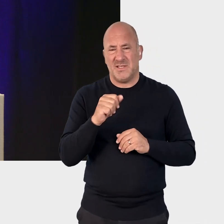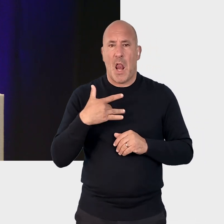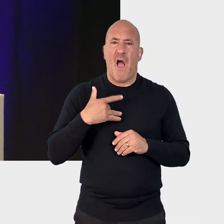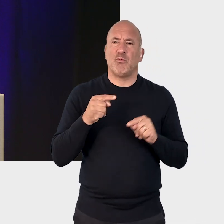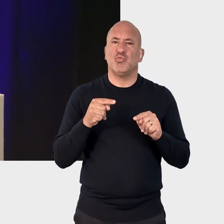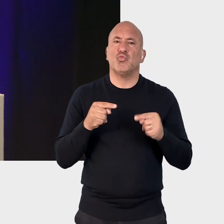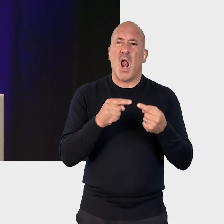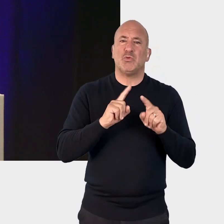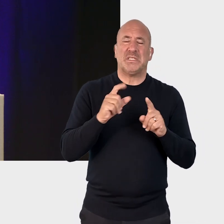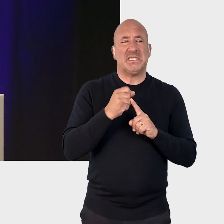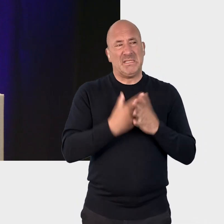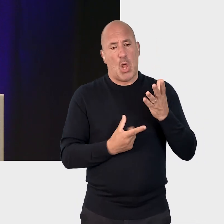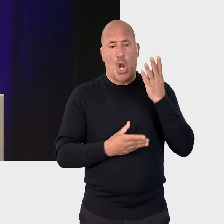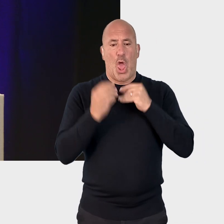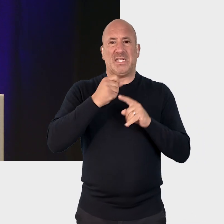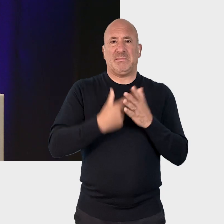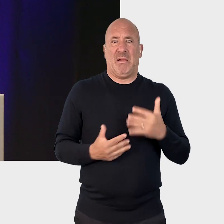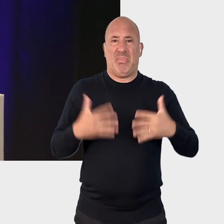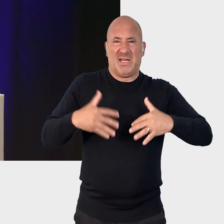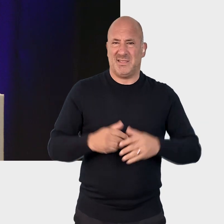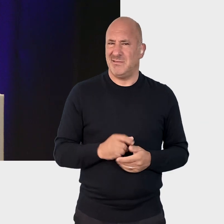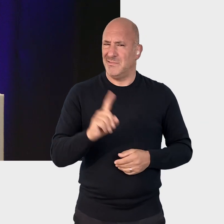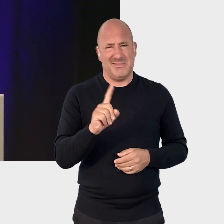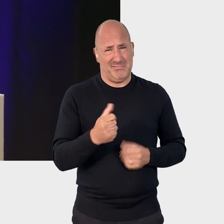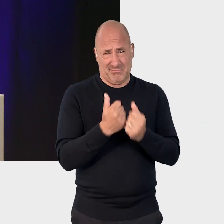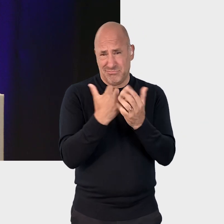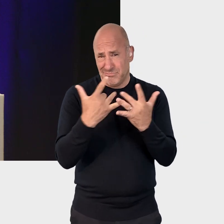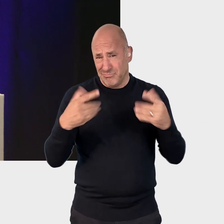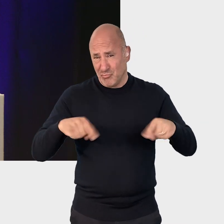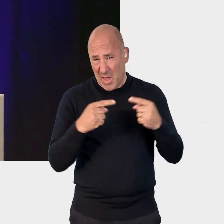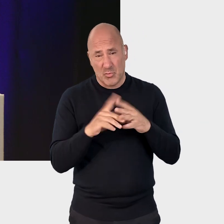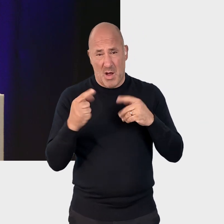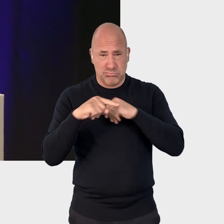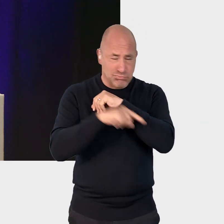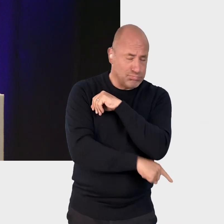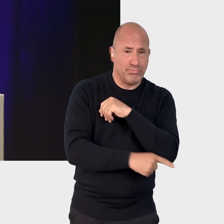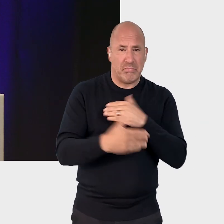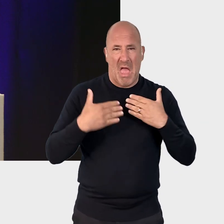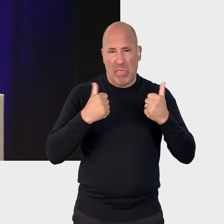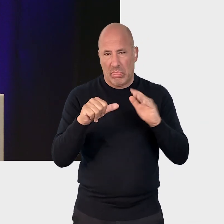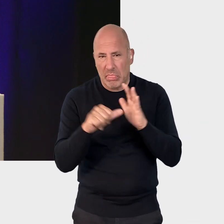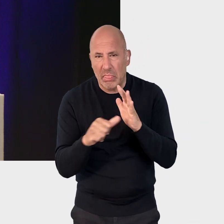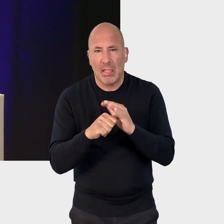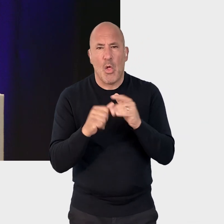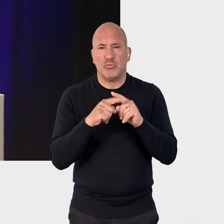what we found, as we find in many CPP places, is that their only challenge in life wasn't just their disability or learning disability, they were multiple